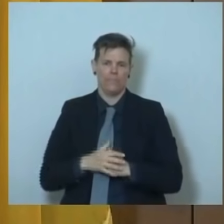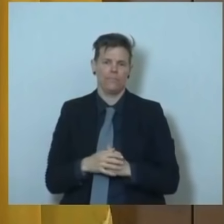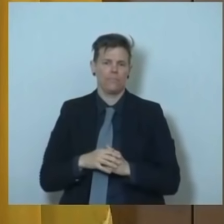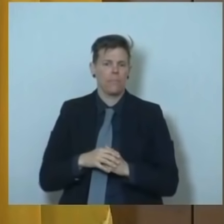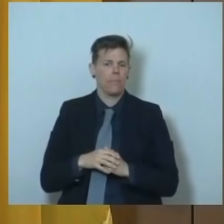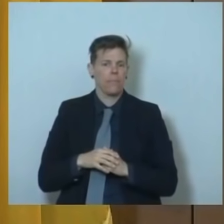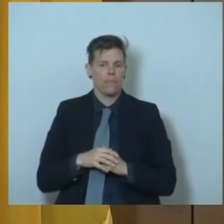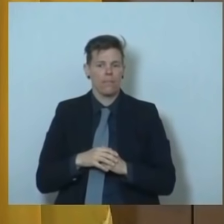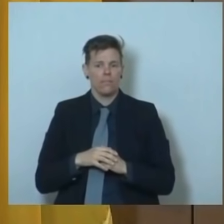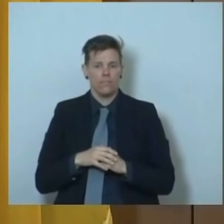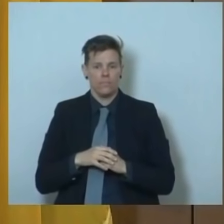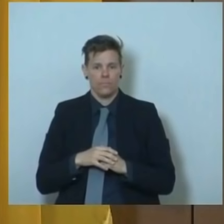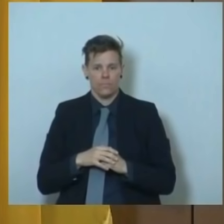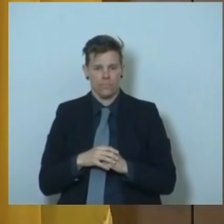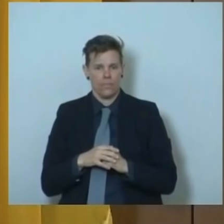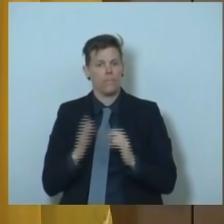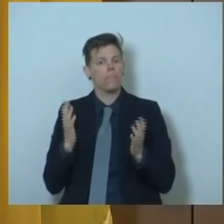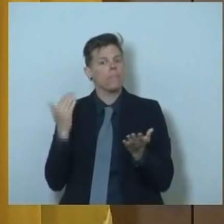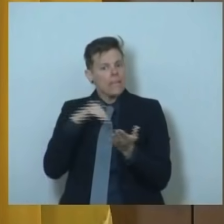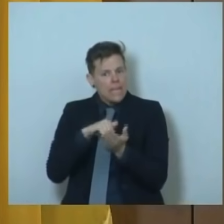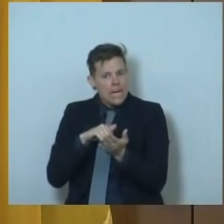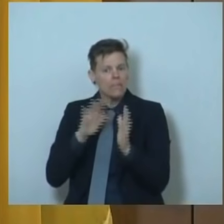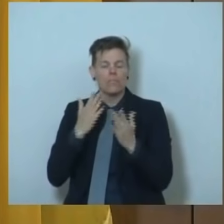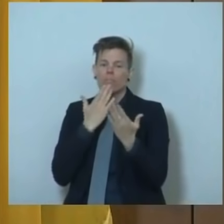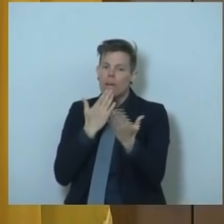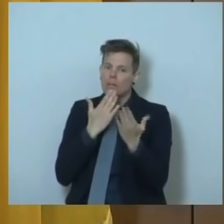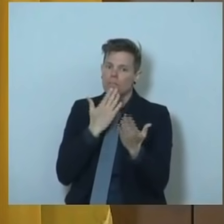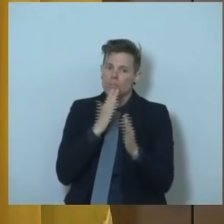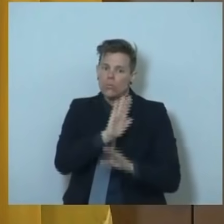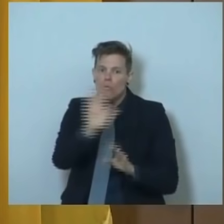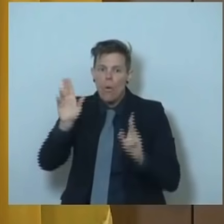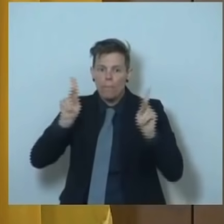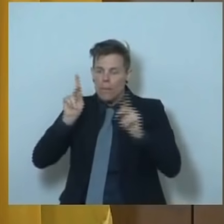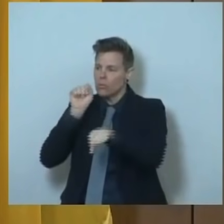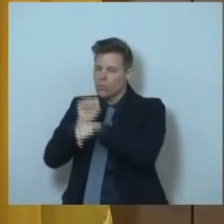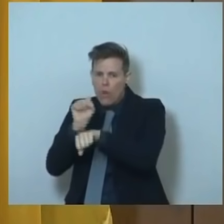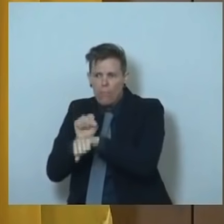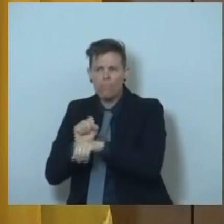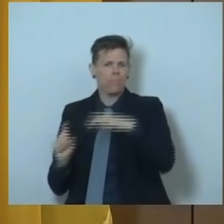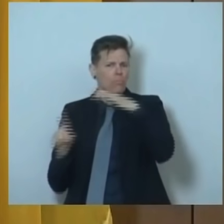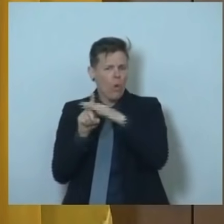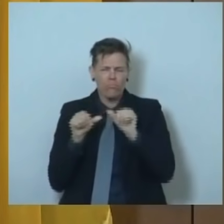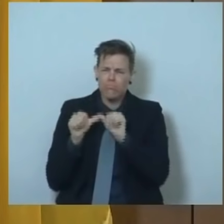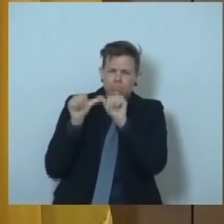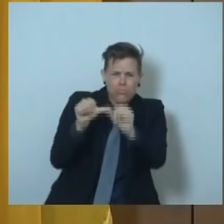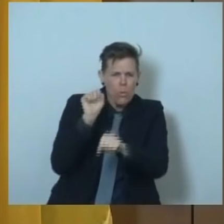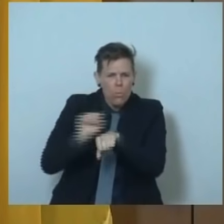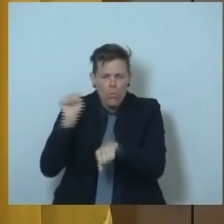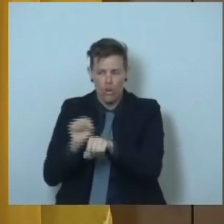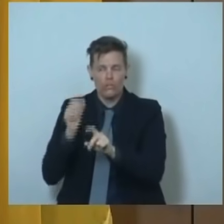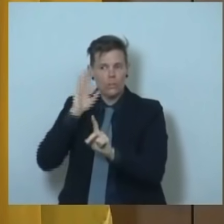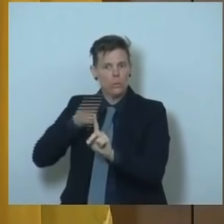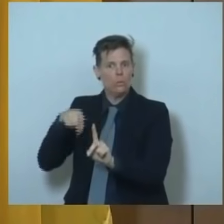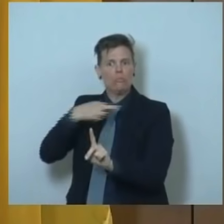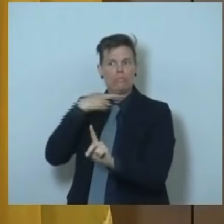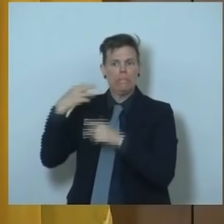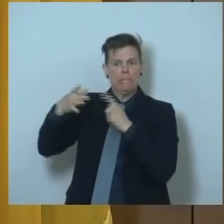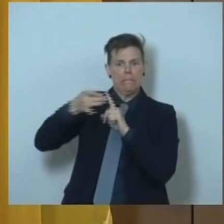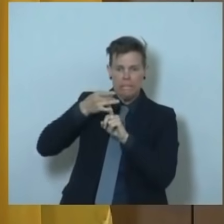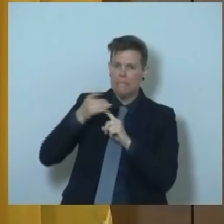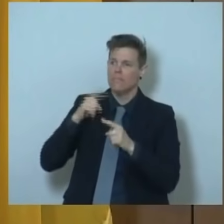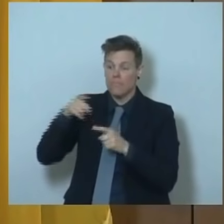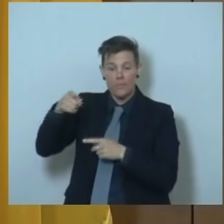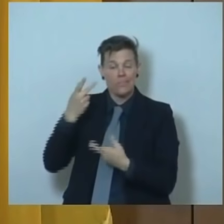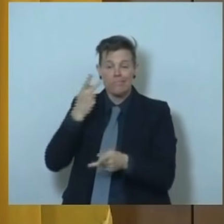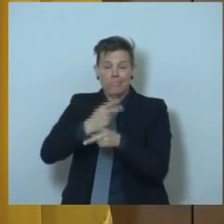who we thank every single day for showing up to work and caring for our loved ones have to go to the